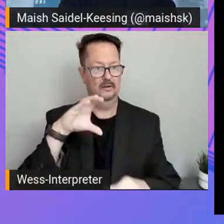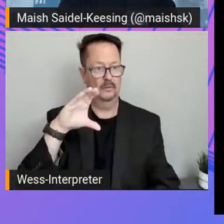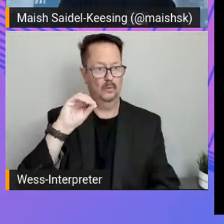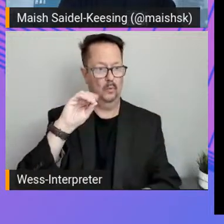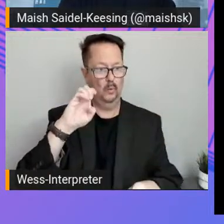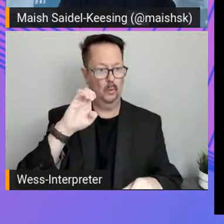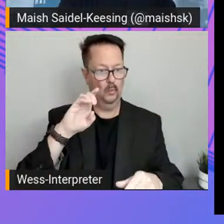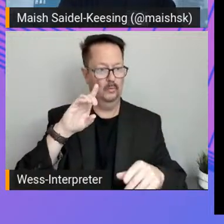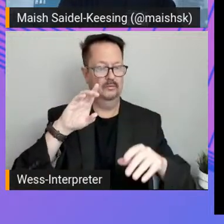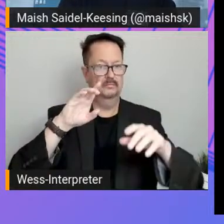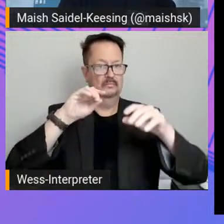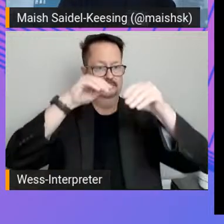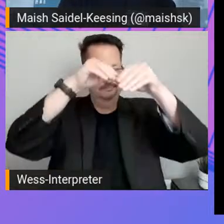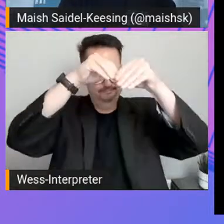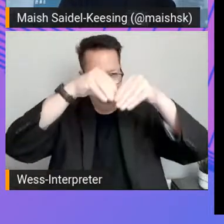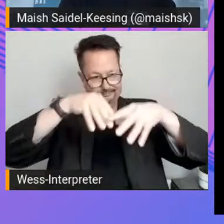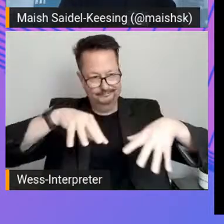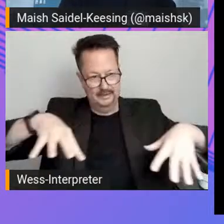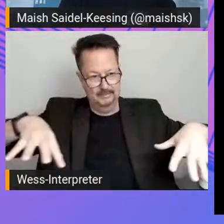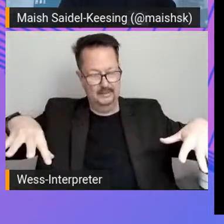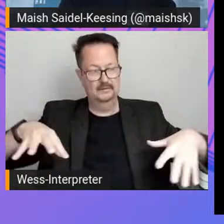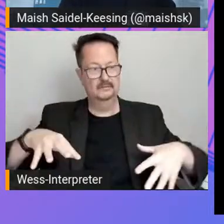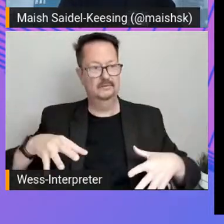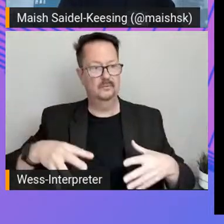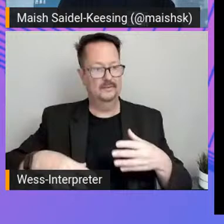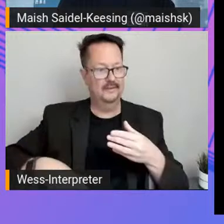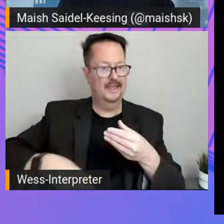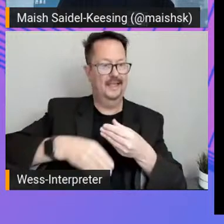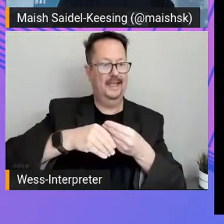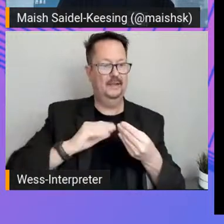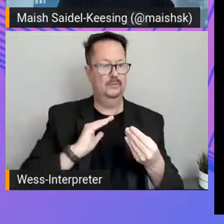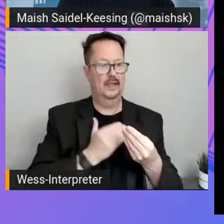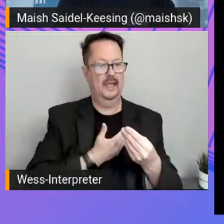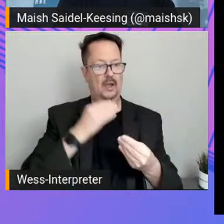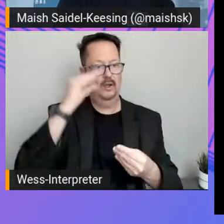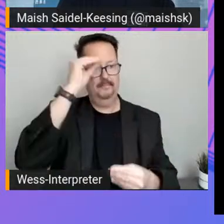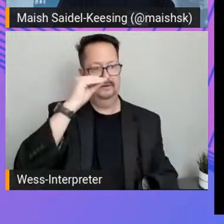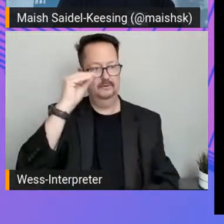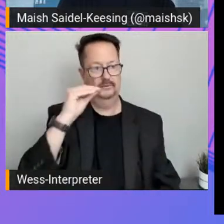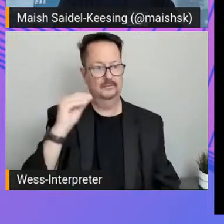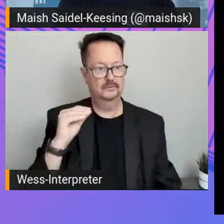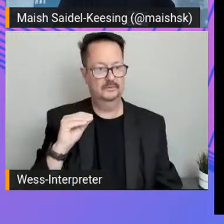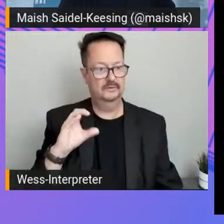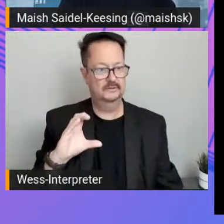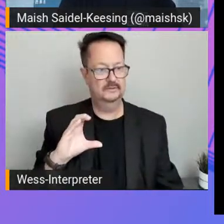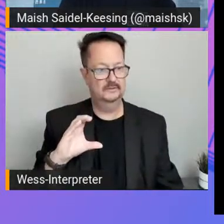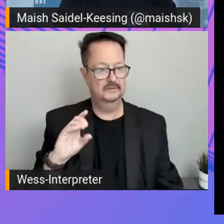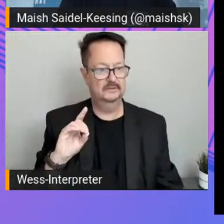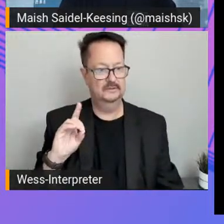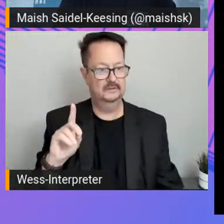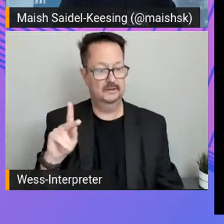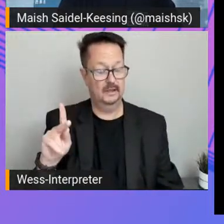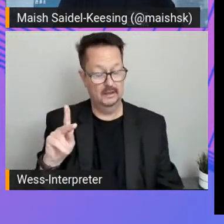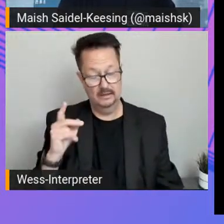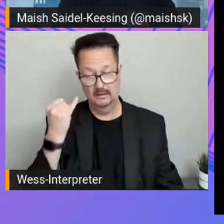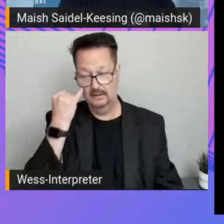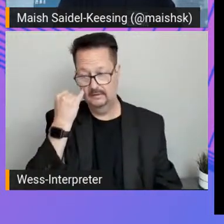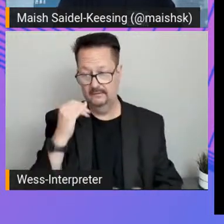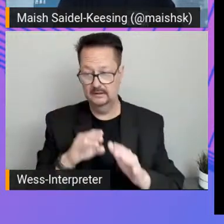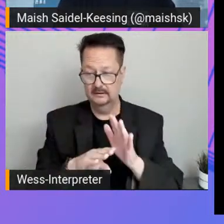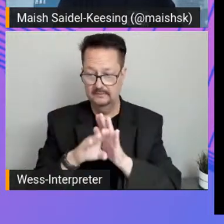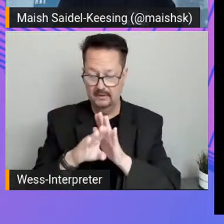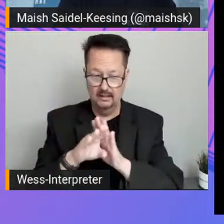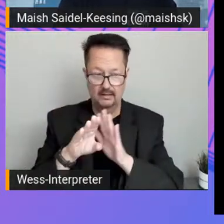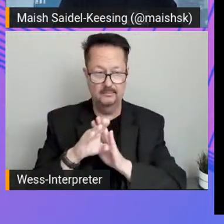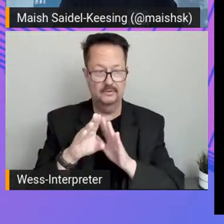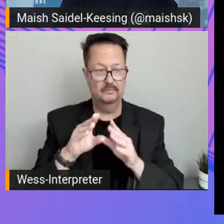we added those to our opinionated CDK construct. So whenever a developer creates a delivery